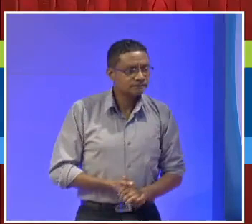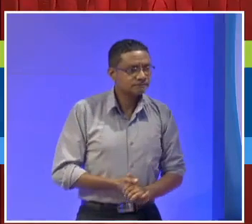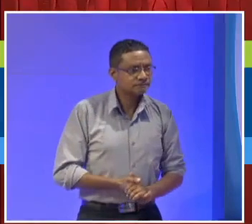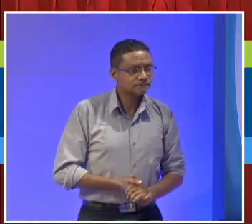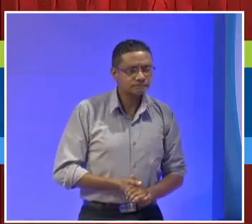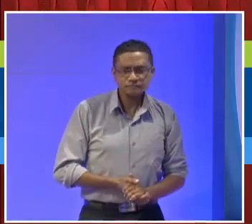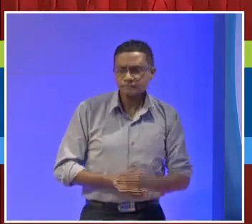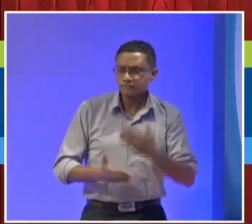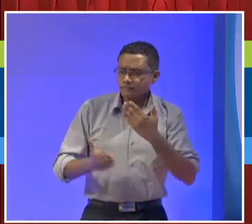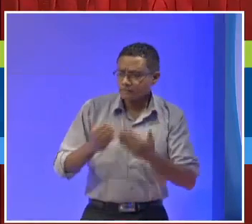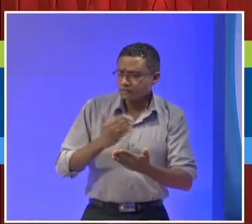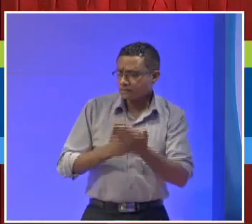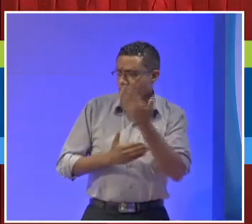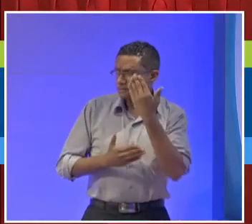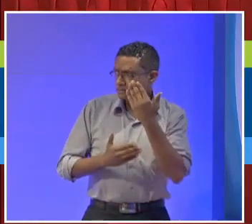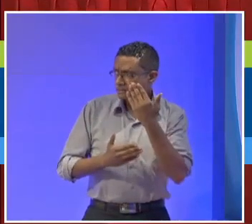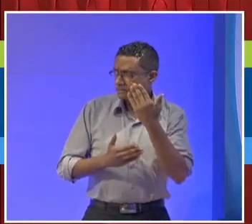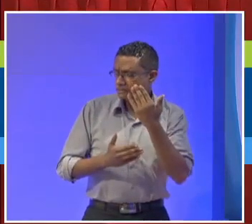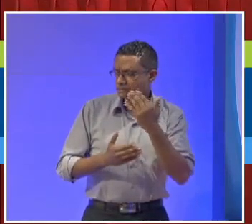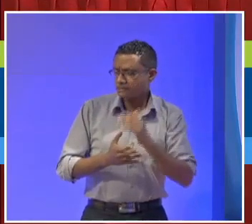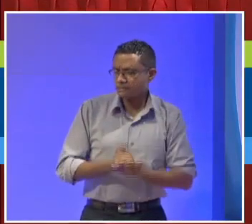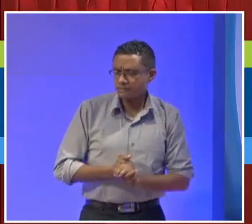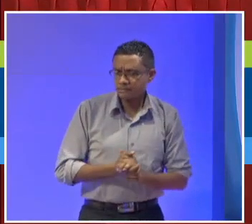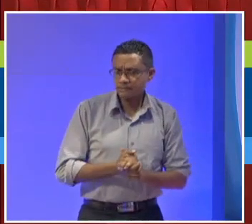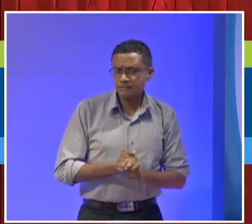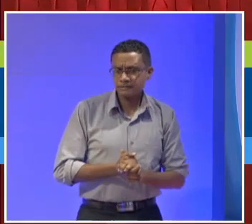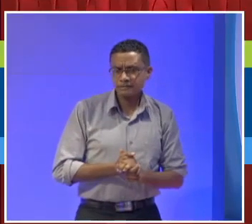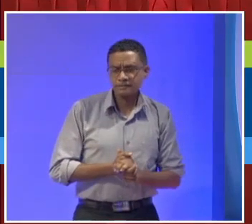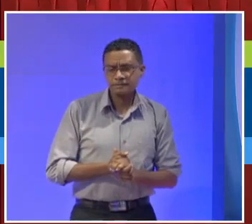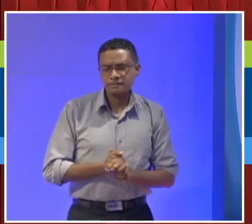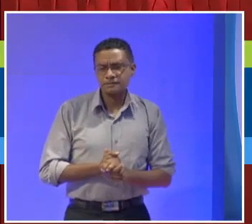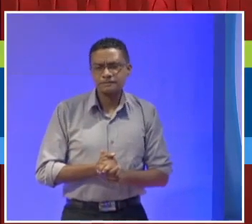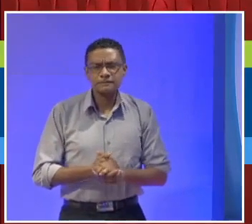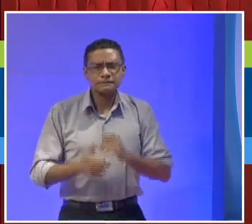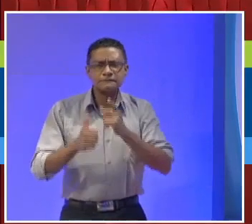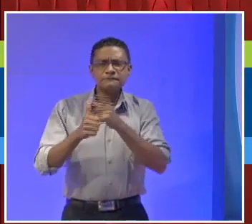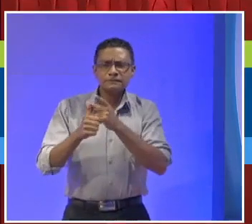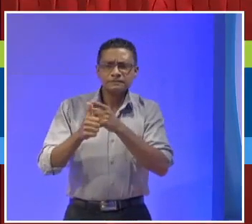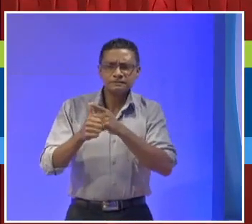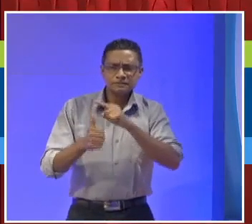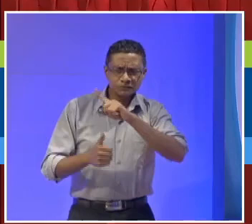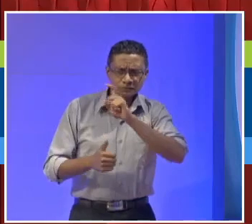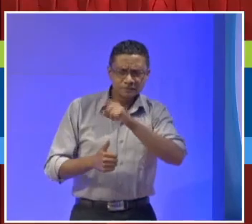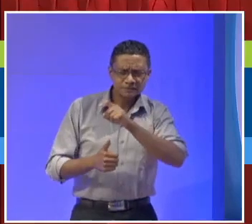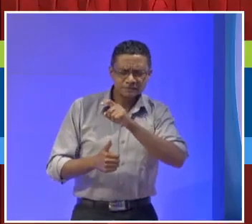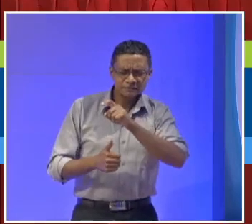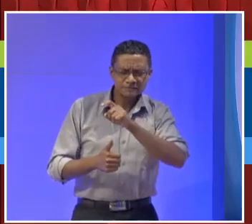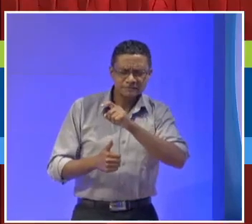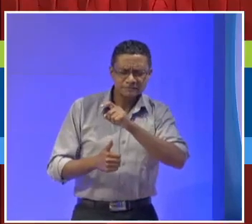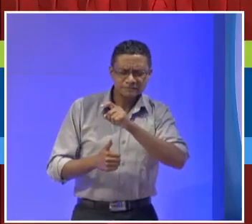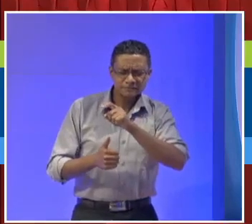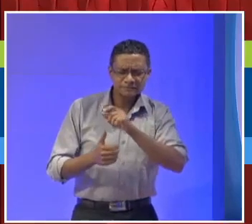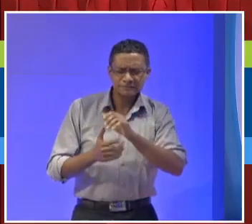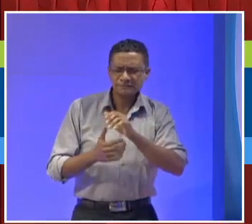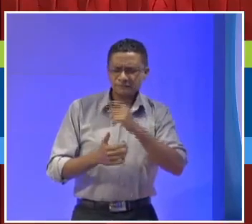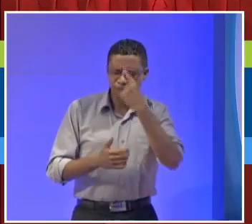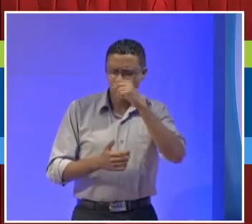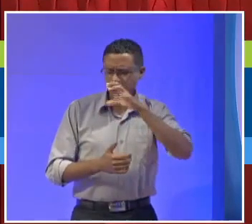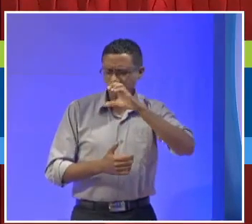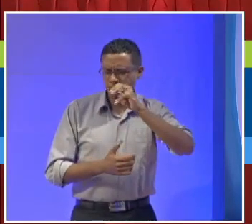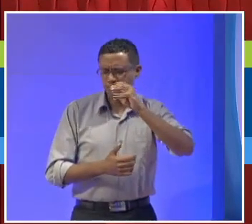Good morning, everyone. Rihanna McKenzie here from Newsday. My first question is for either the CMO or for